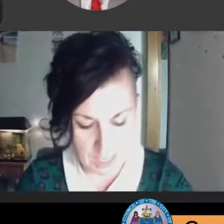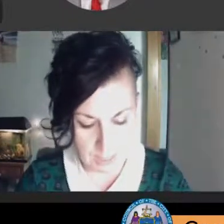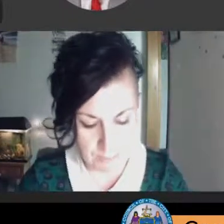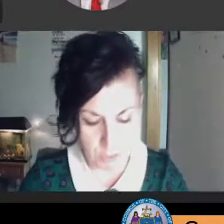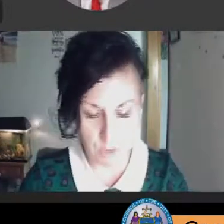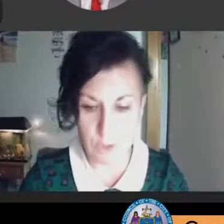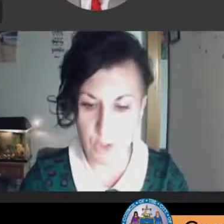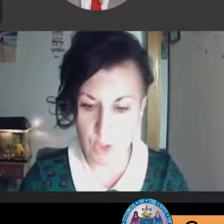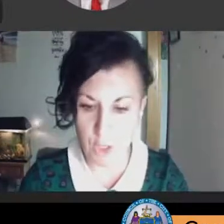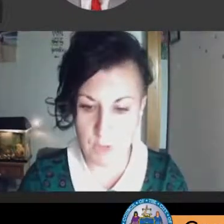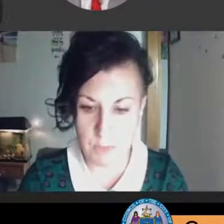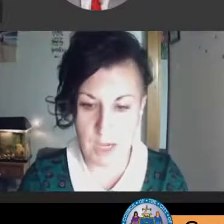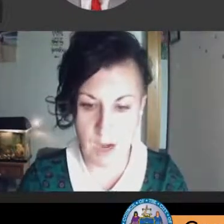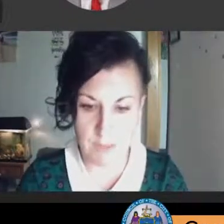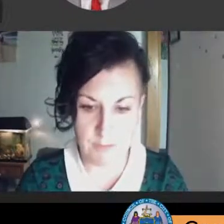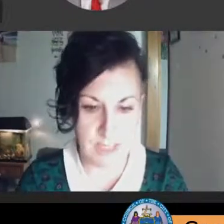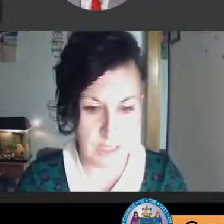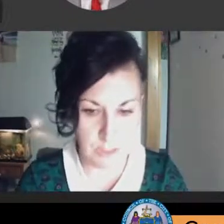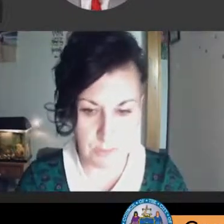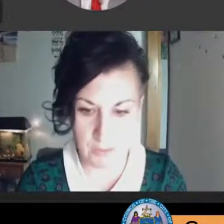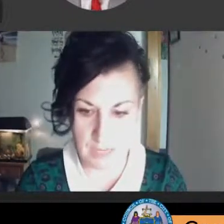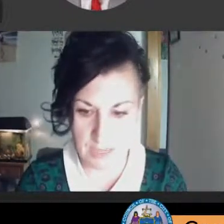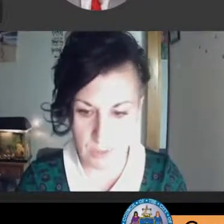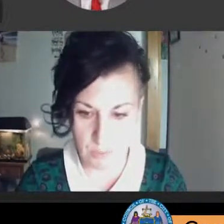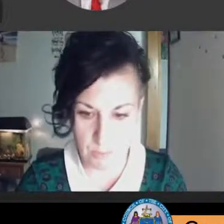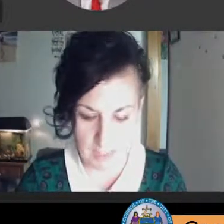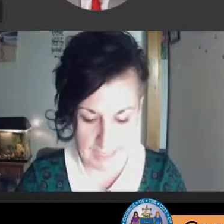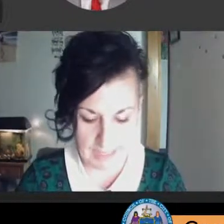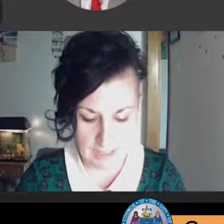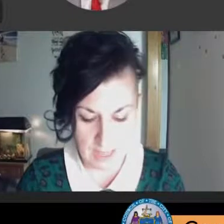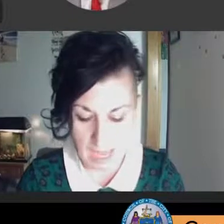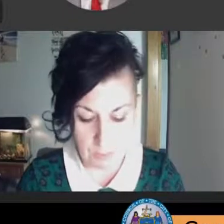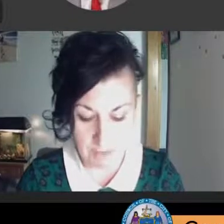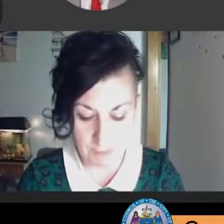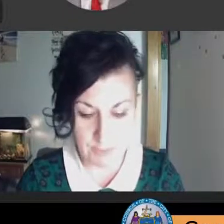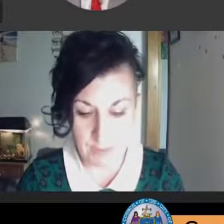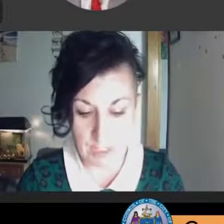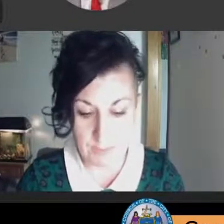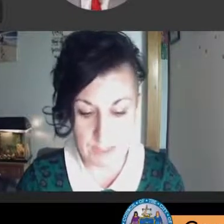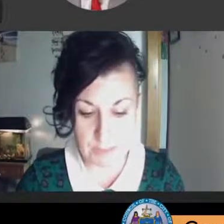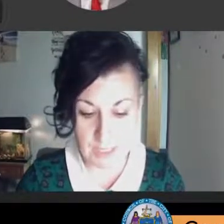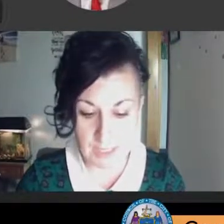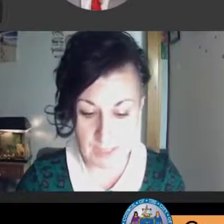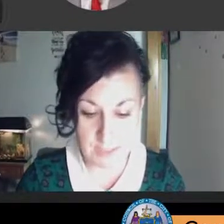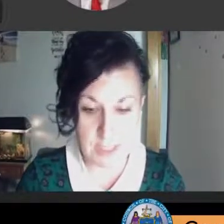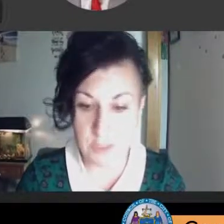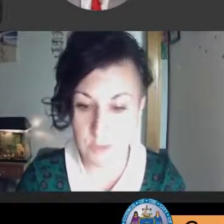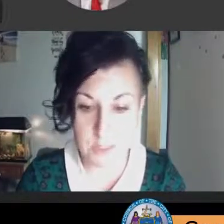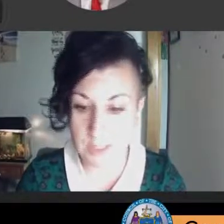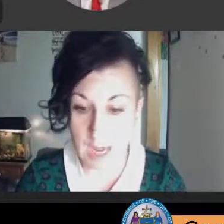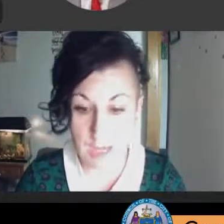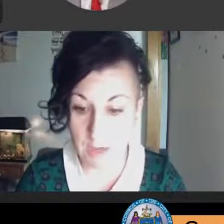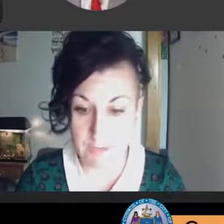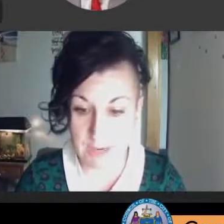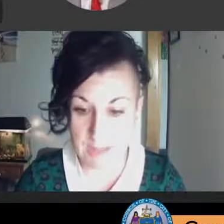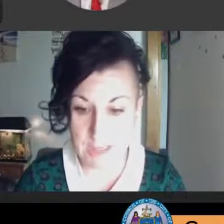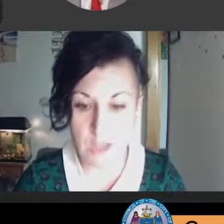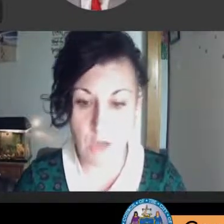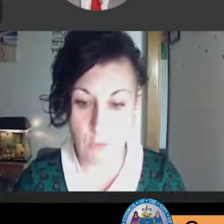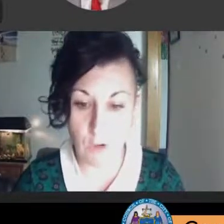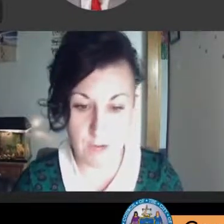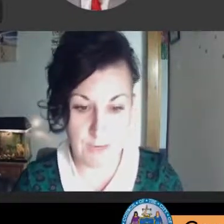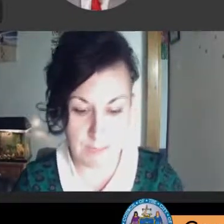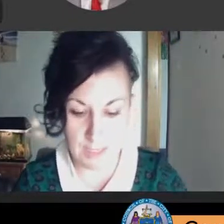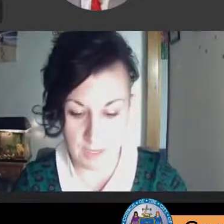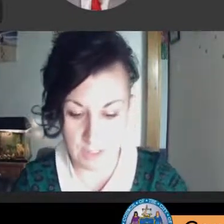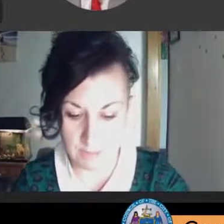unpaid can produce to show that we are in fact eligible in Category 1A. However, Philadelphia's plan continues to not clarify this